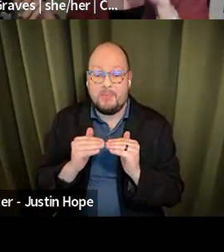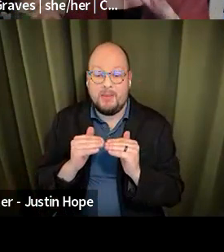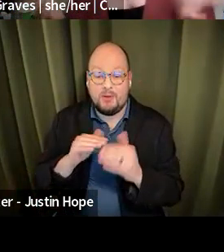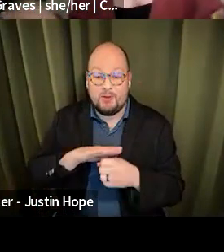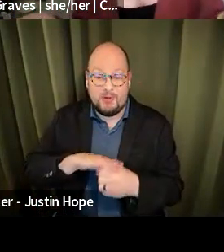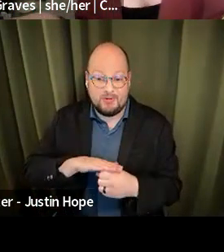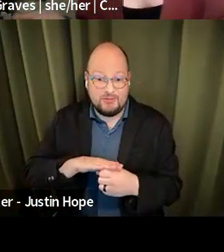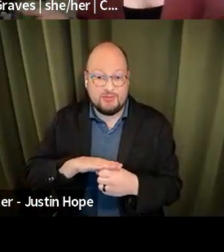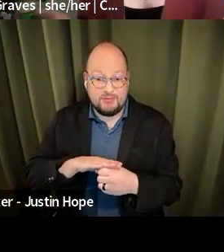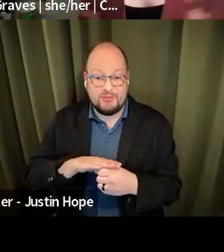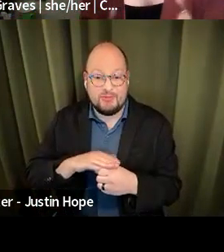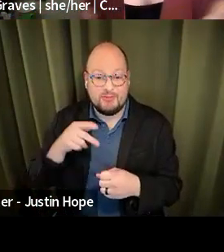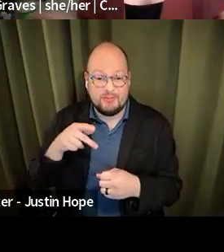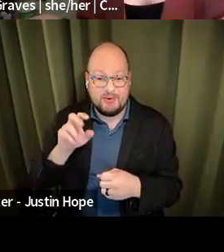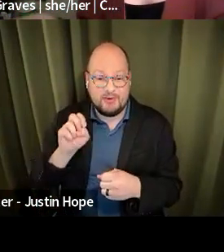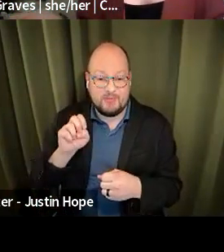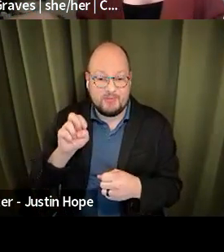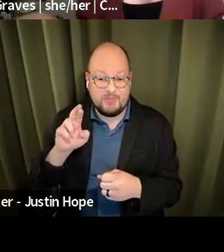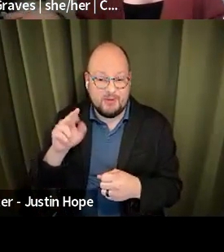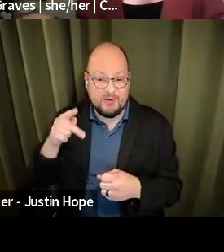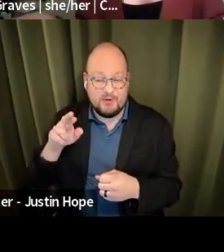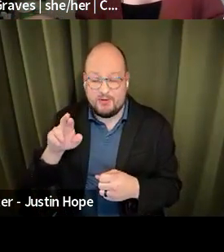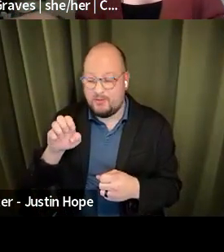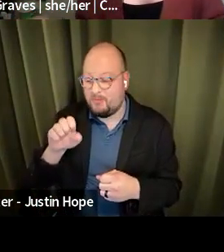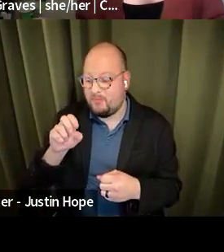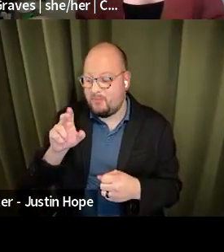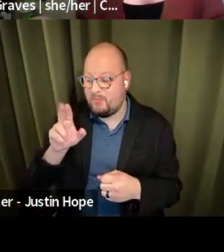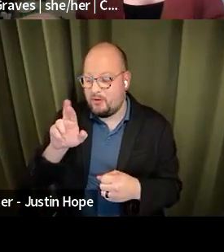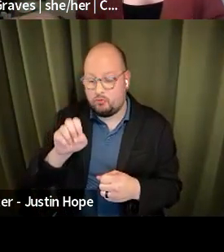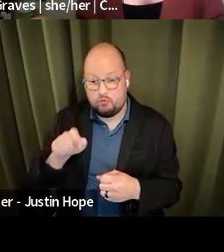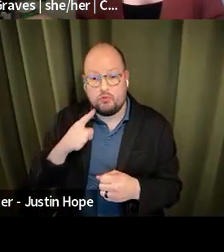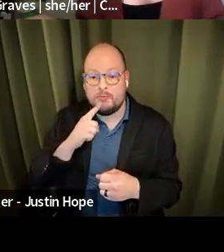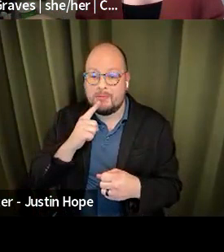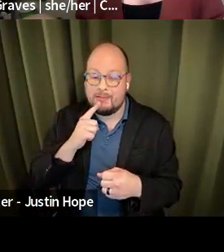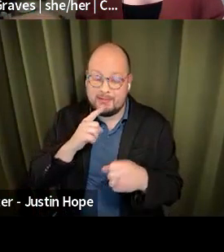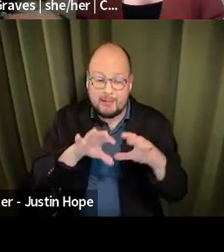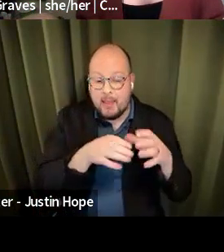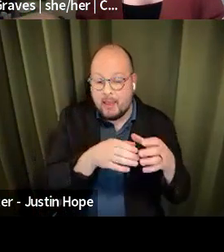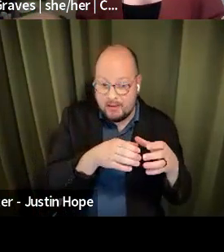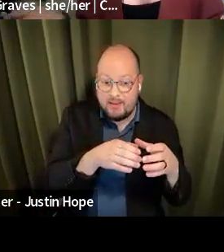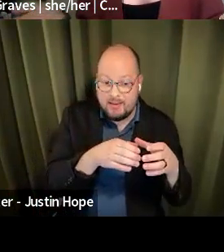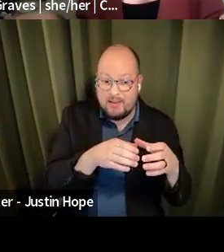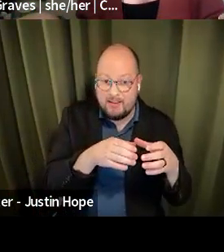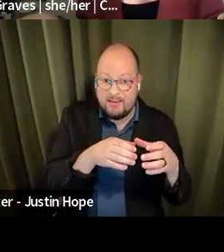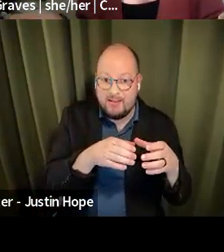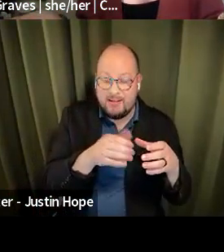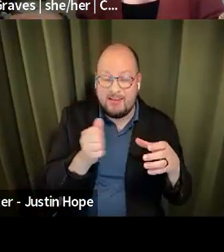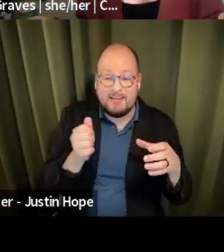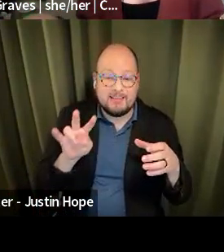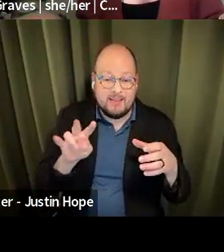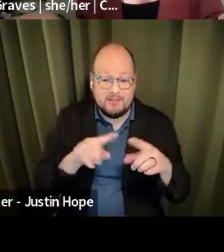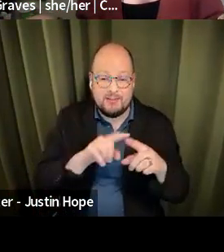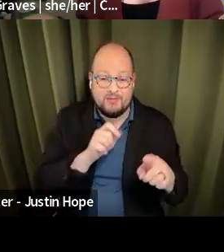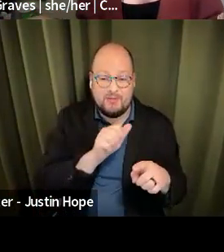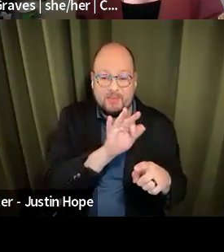adult organizations, if you're able to say, well, 17 out of 19 of our departments have committed